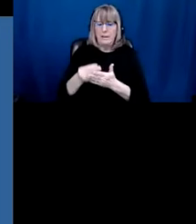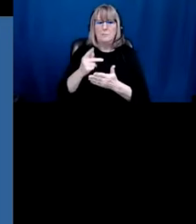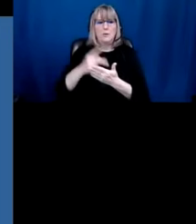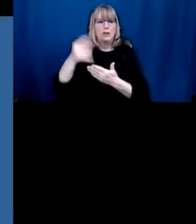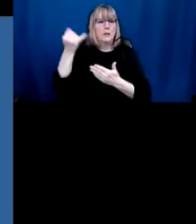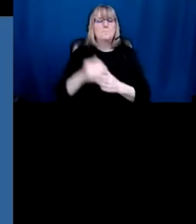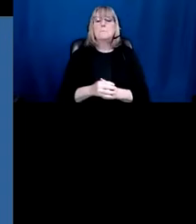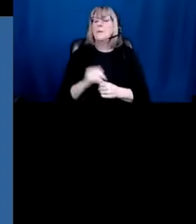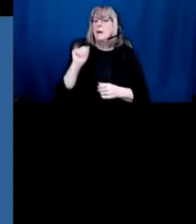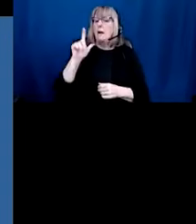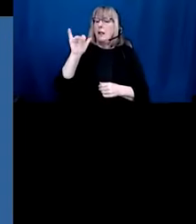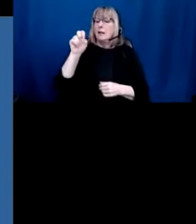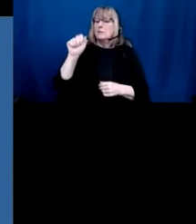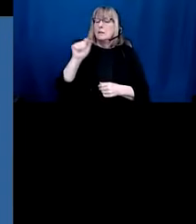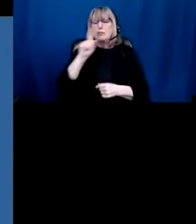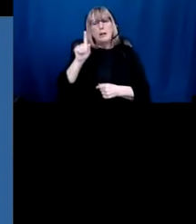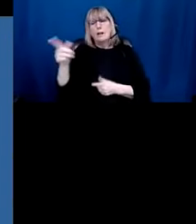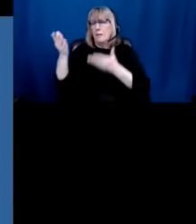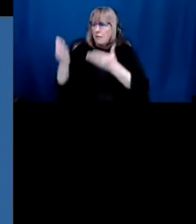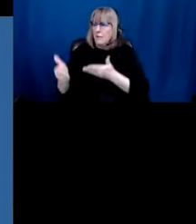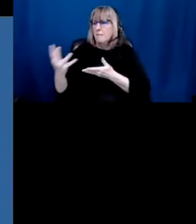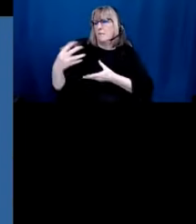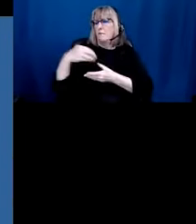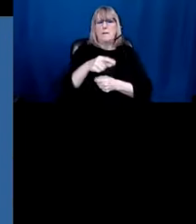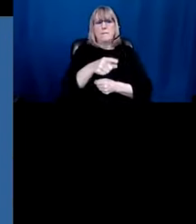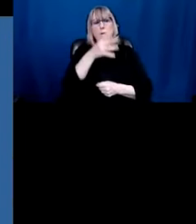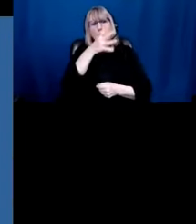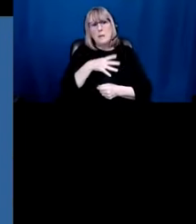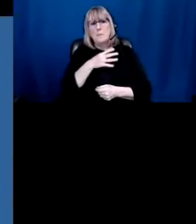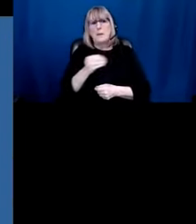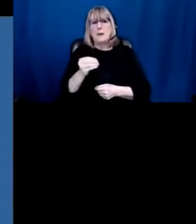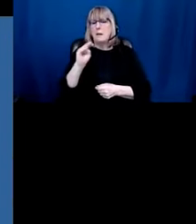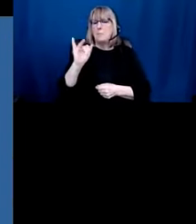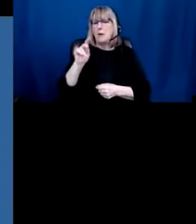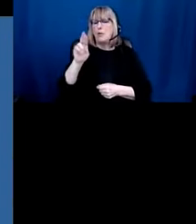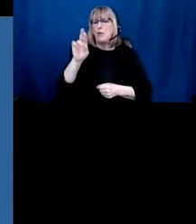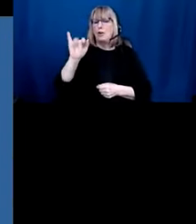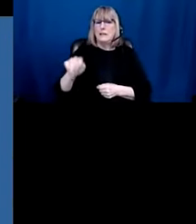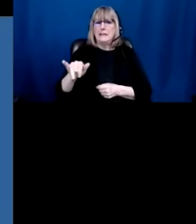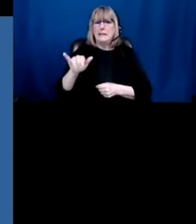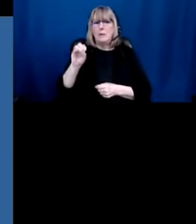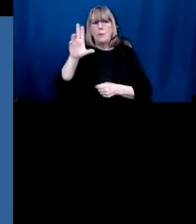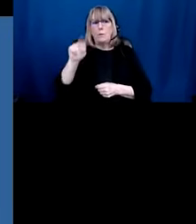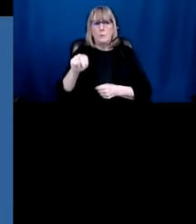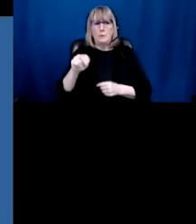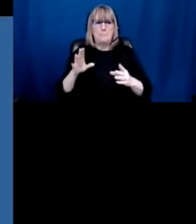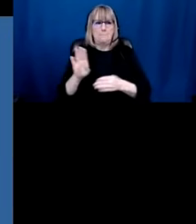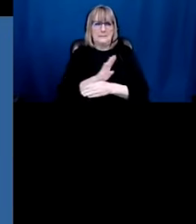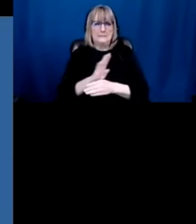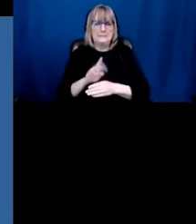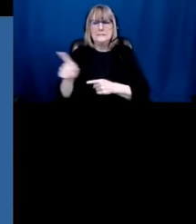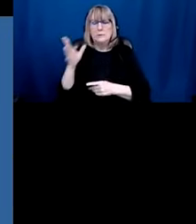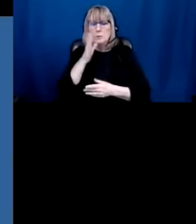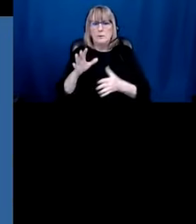really involved with the women and minority-owned businesses, and so she's going to talk about this. Alisa